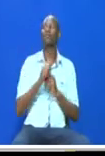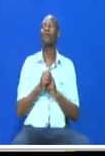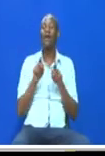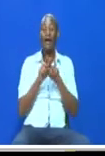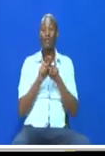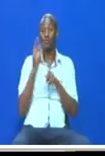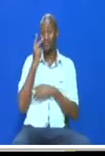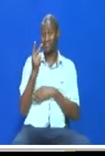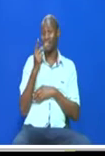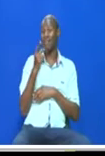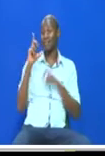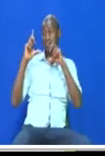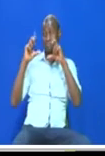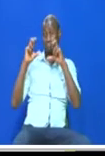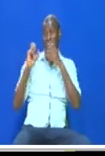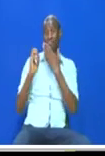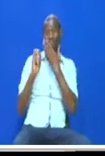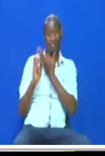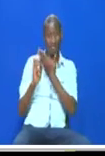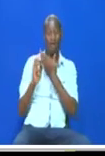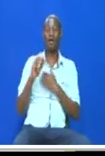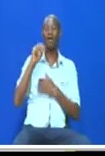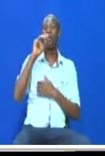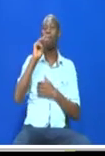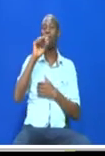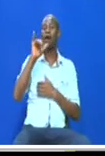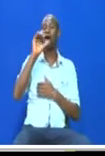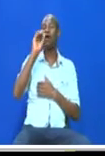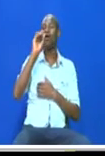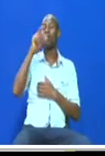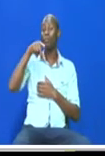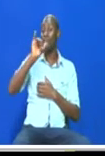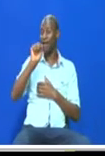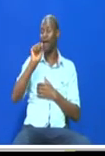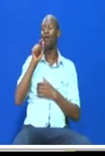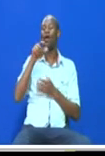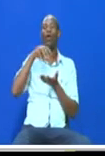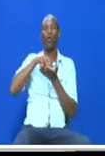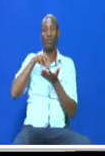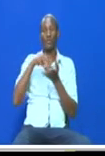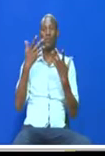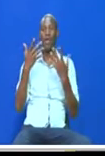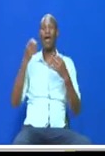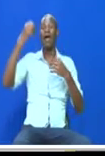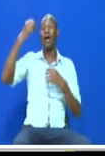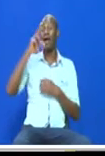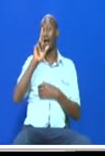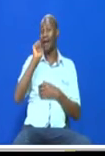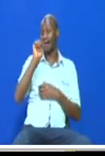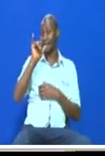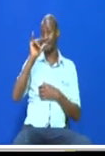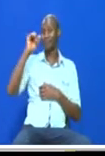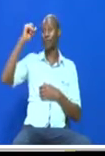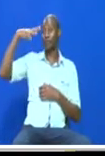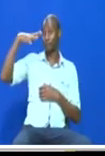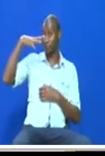As you can see on the diagram, myopia is a condition where rays of light from a distant